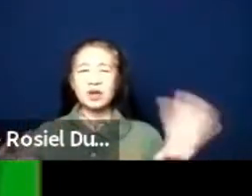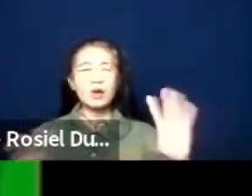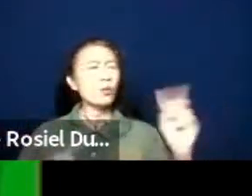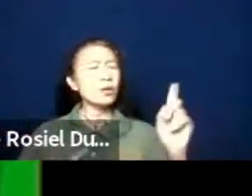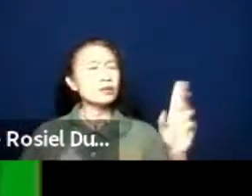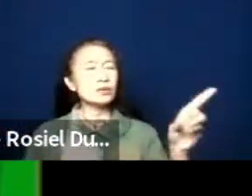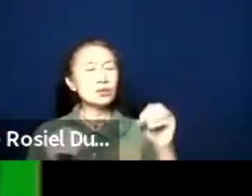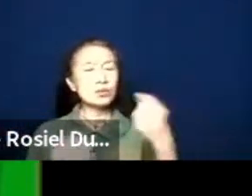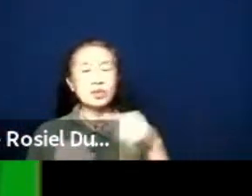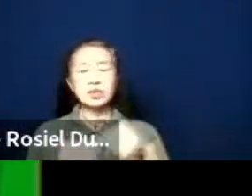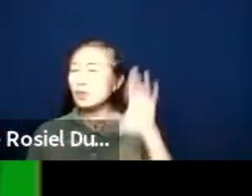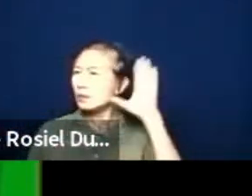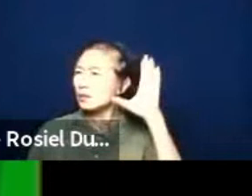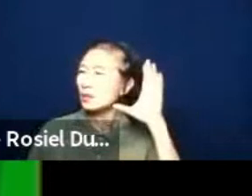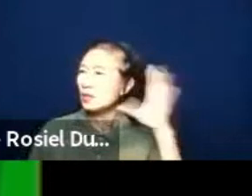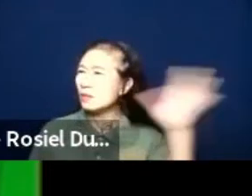when they hear smoke alarms.